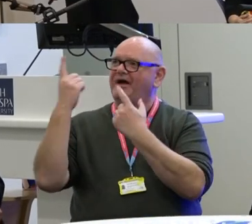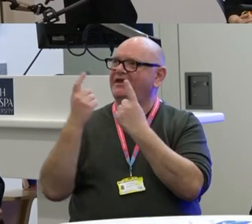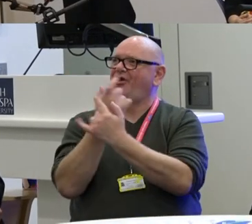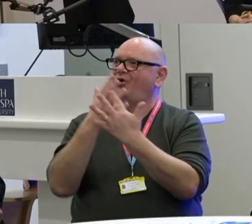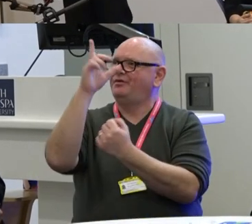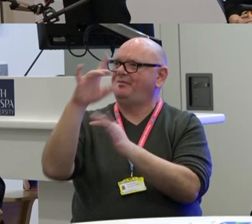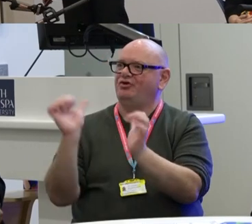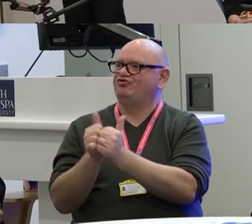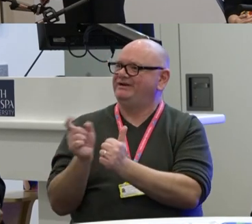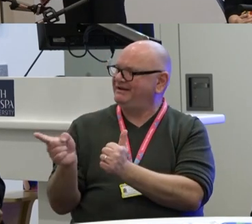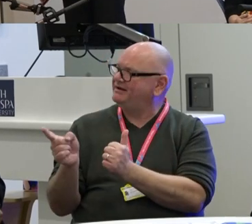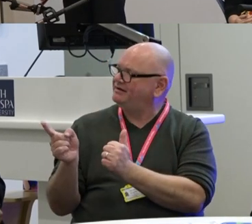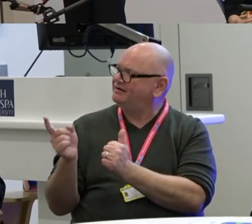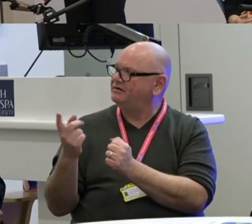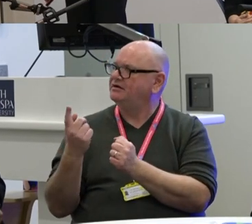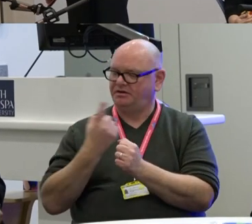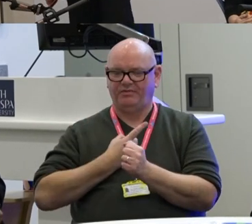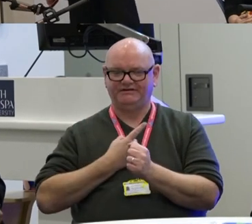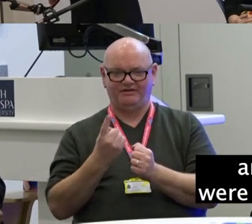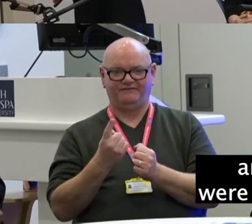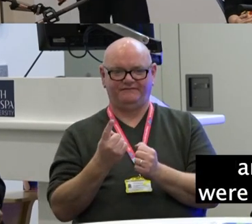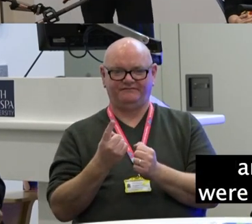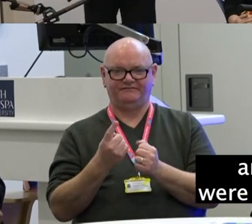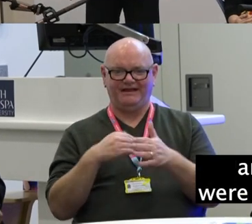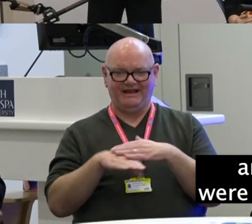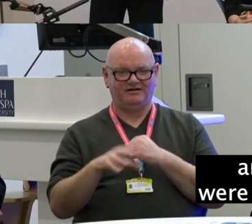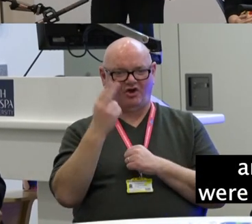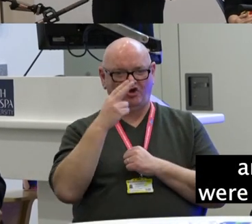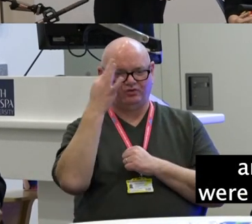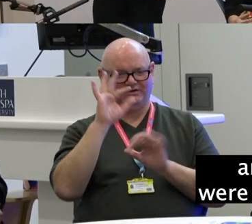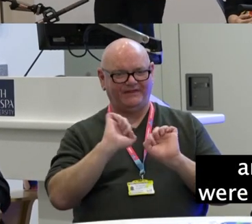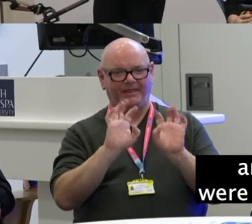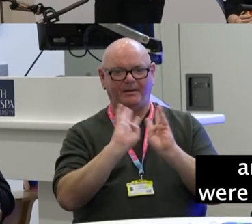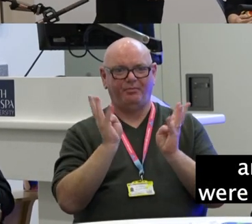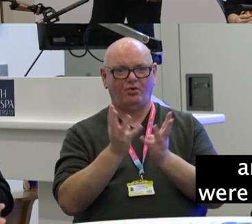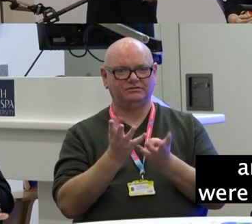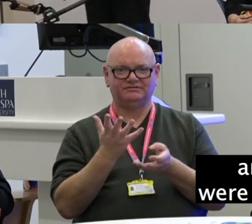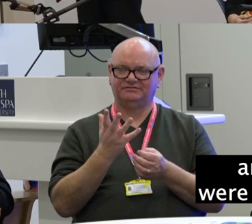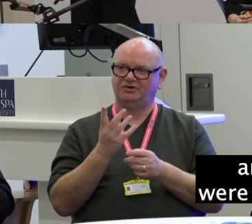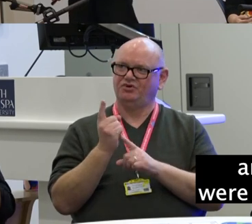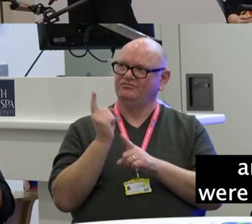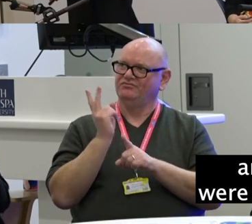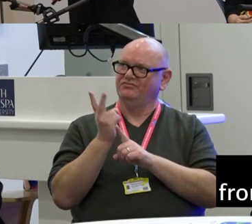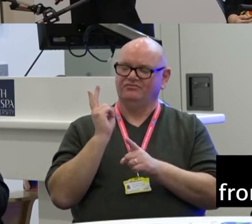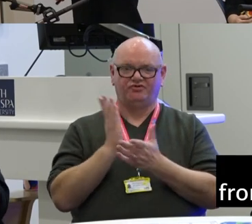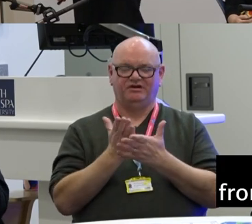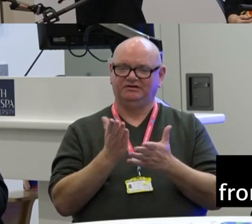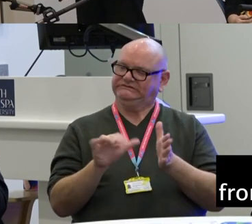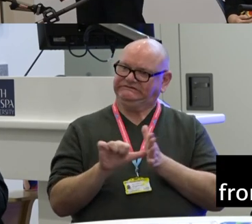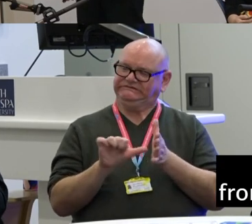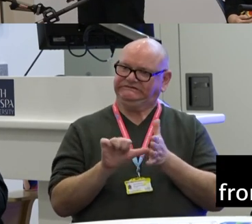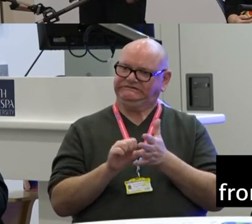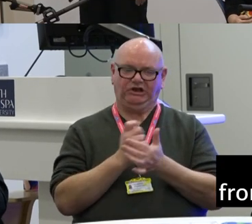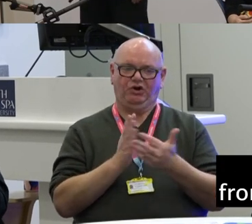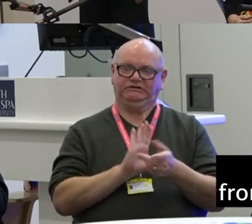and I sit on the board of an arts organisation, and the last couple of weeks were a bit of a roller coaster, I think.